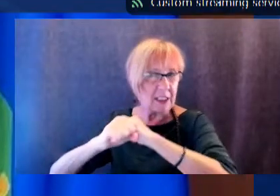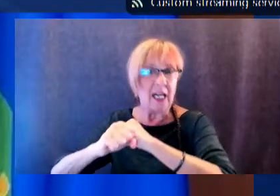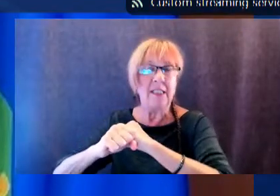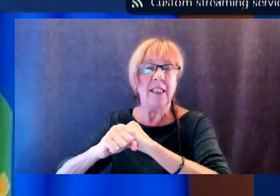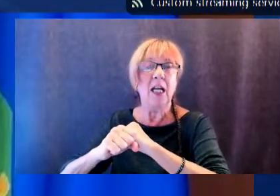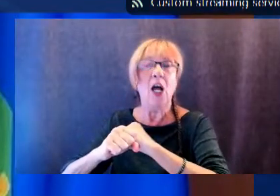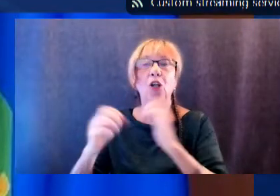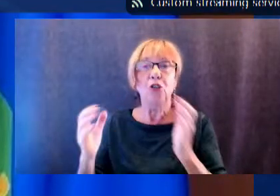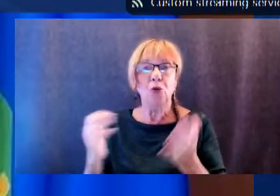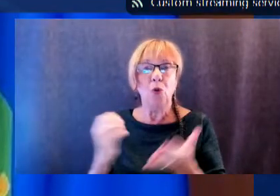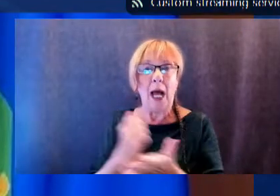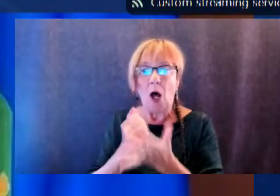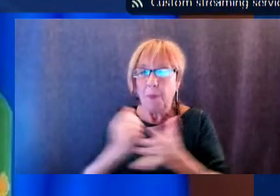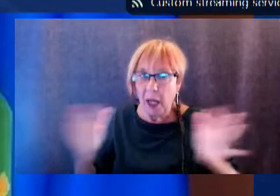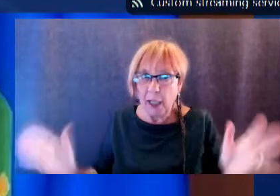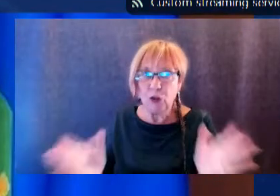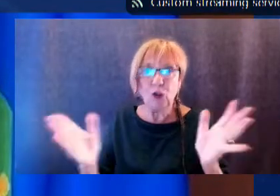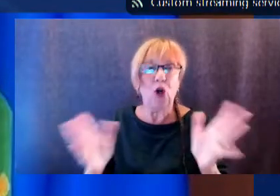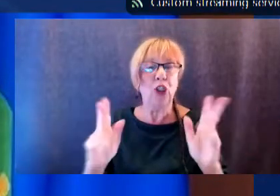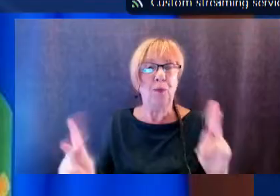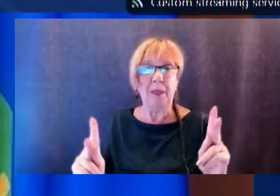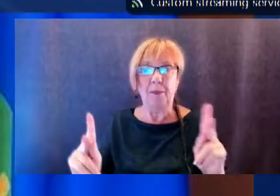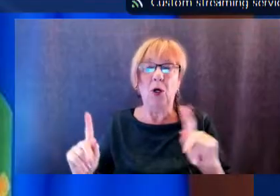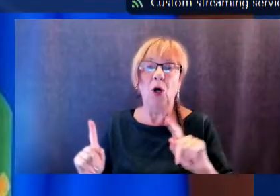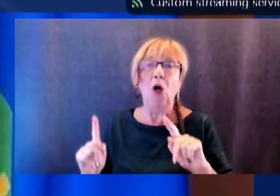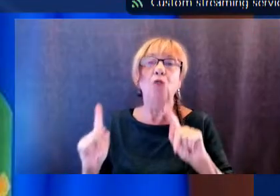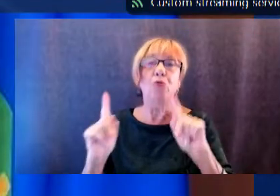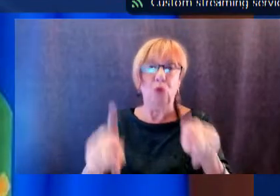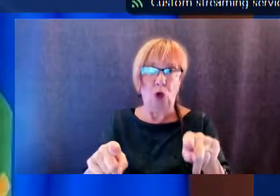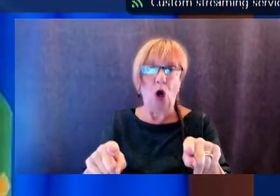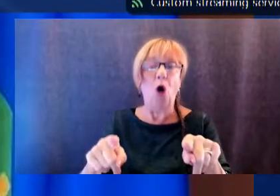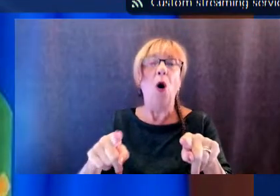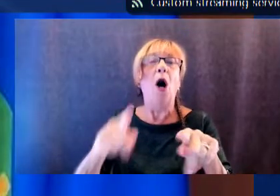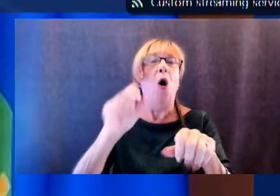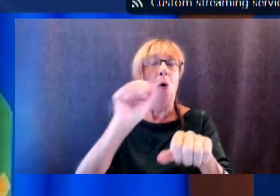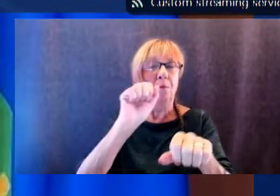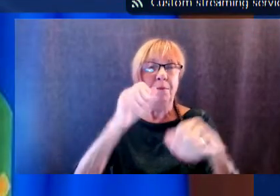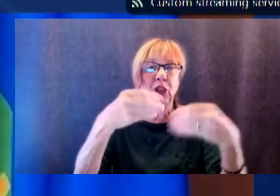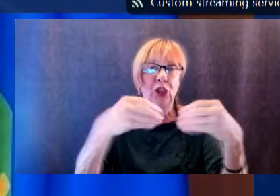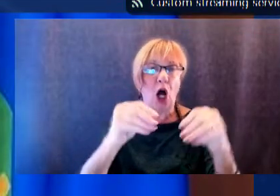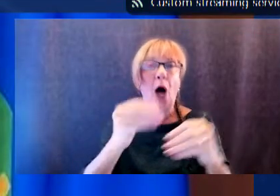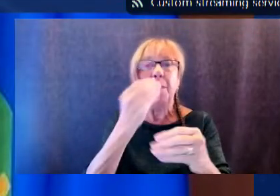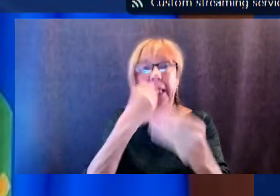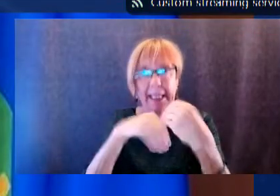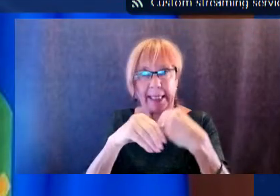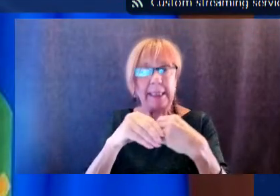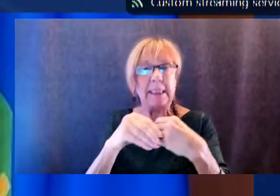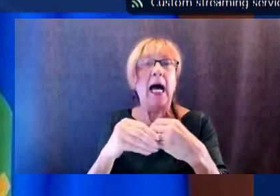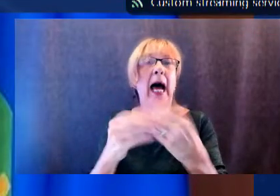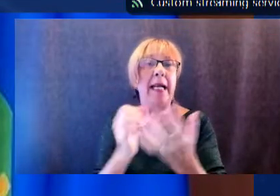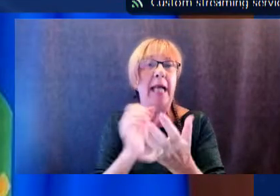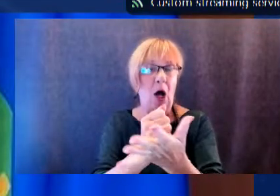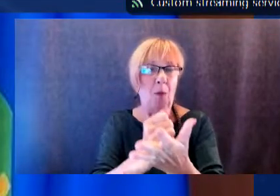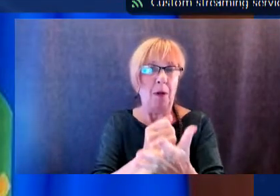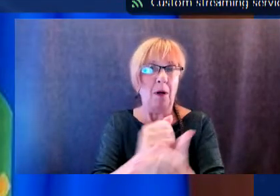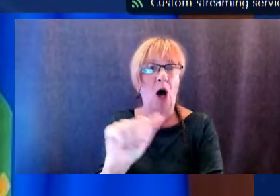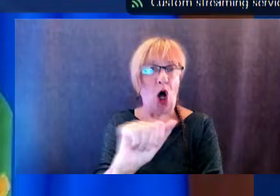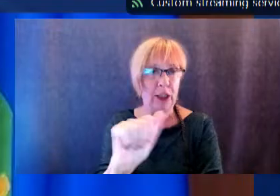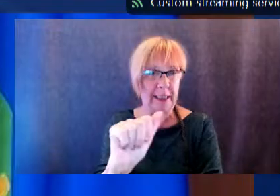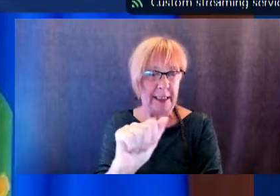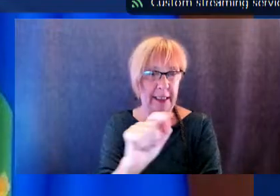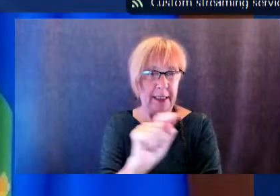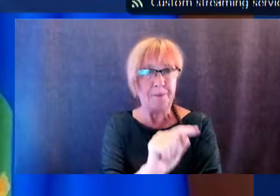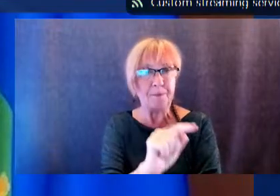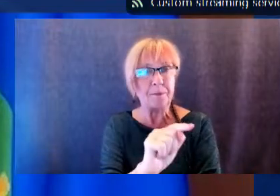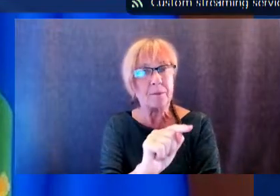them stabilize and ultimately succeed. This campaign is two-pronged. For residents, the goal is